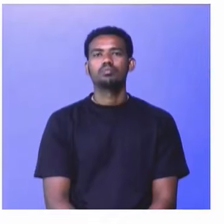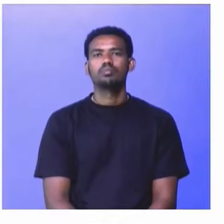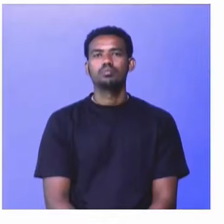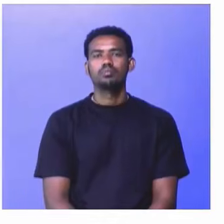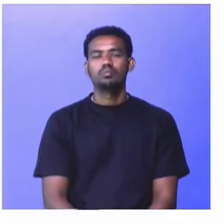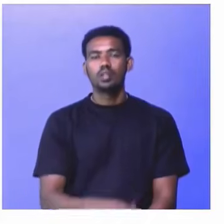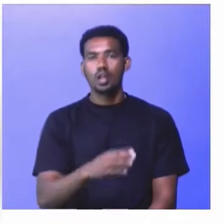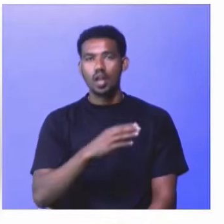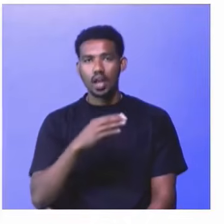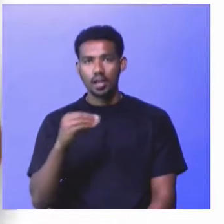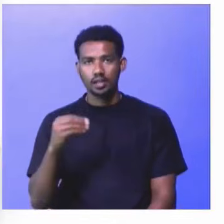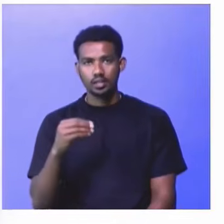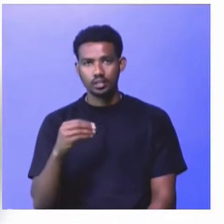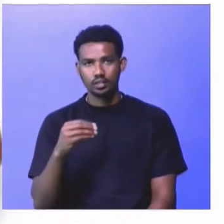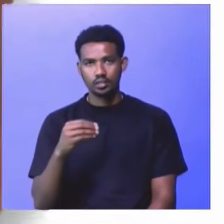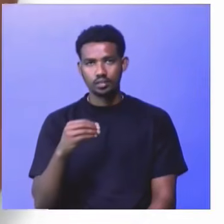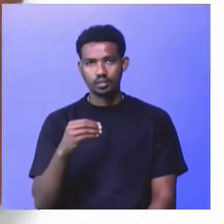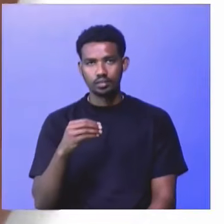And